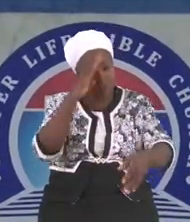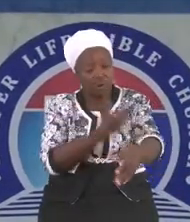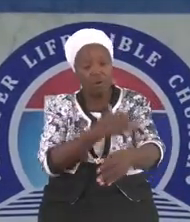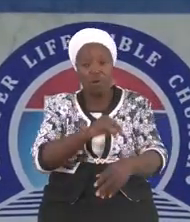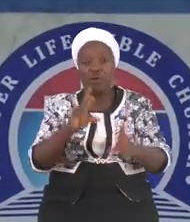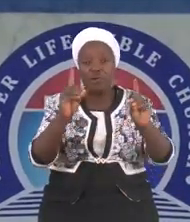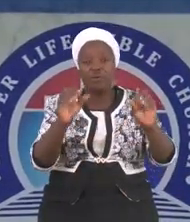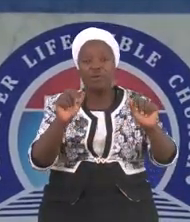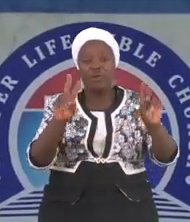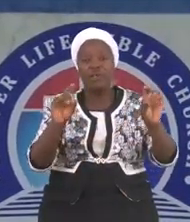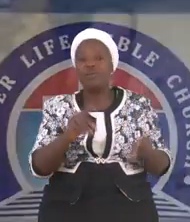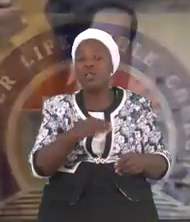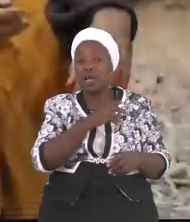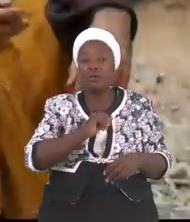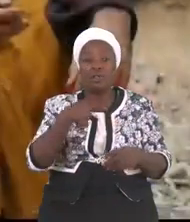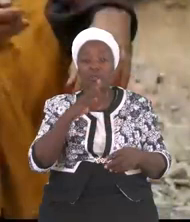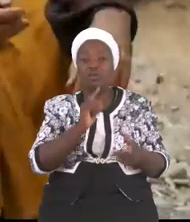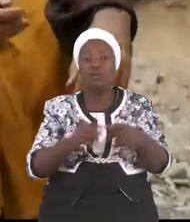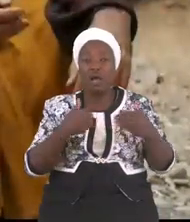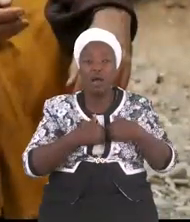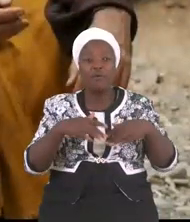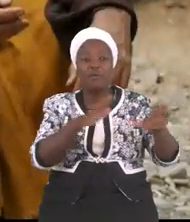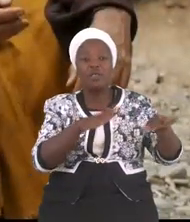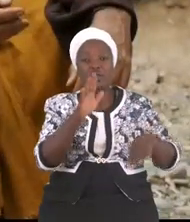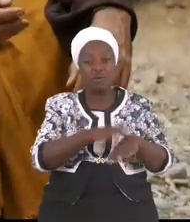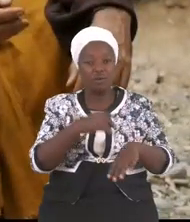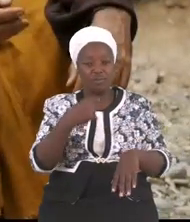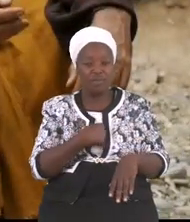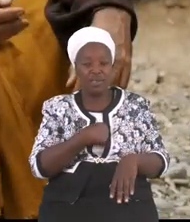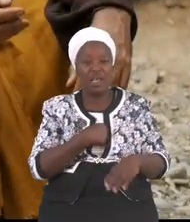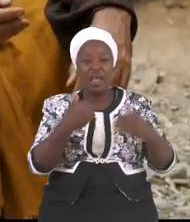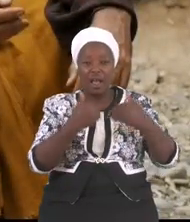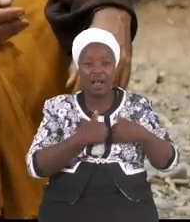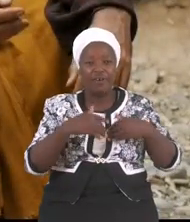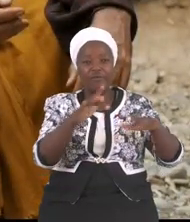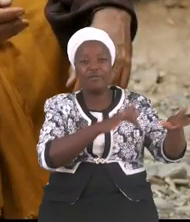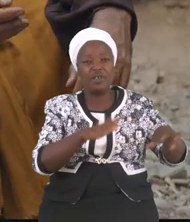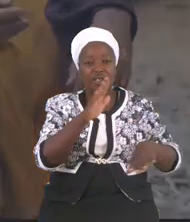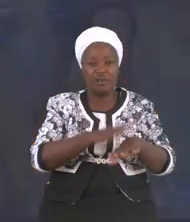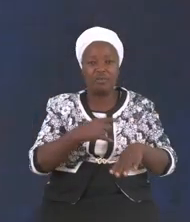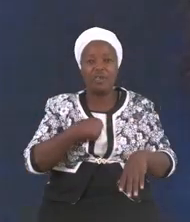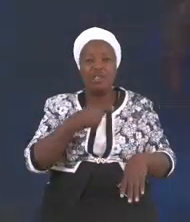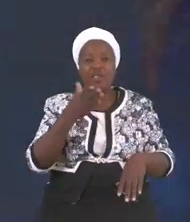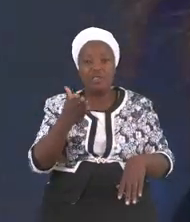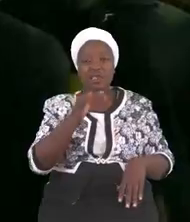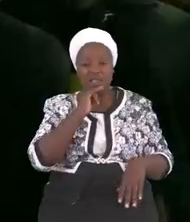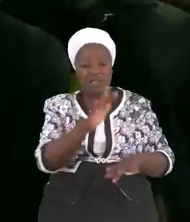have mercy on me. Have mercy on me. There is mercy for the blind